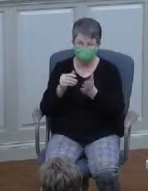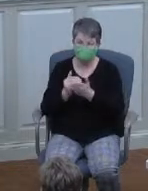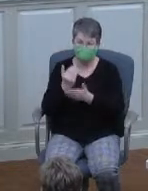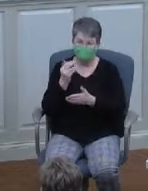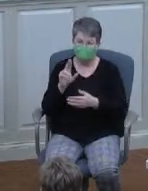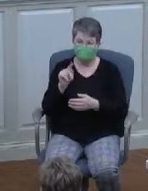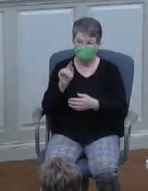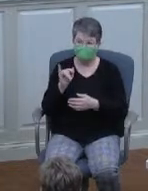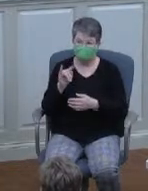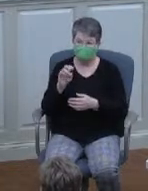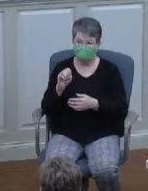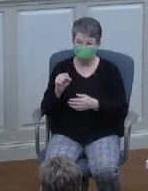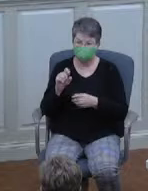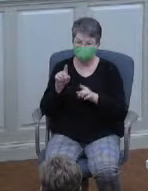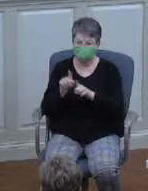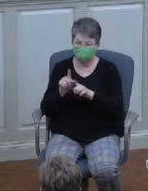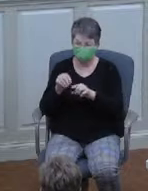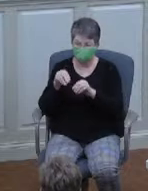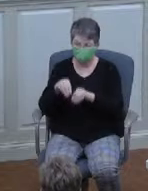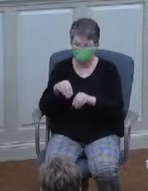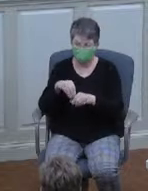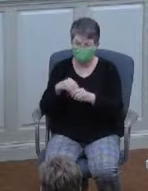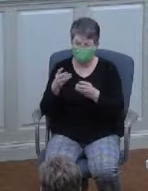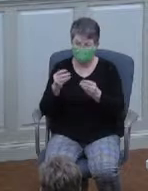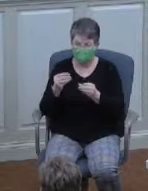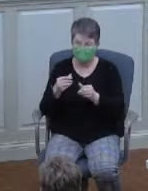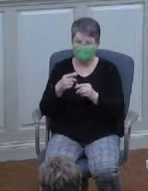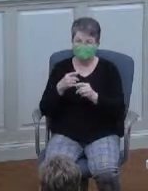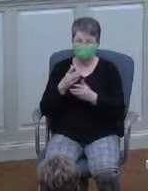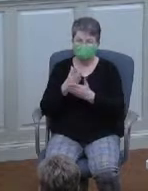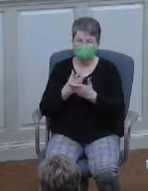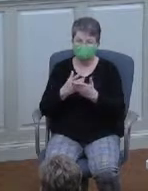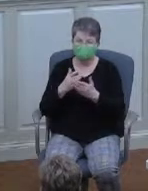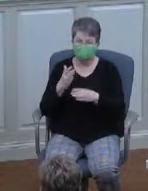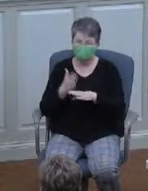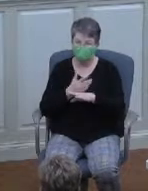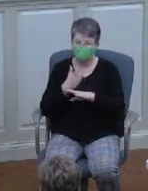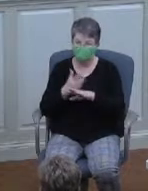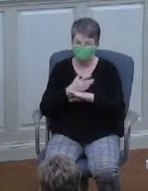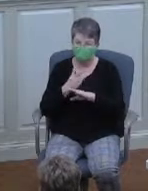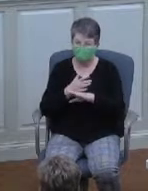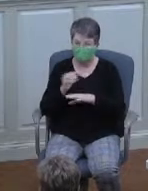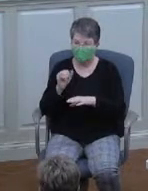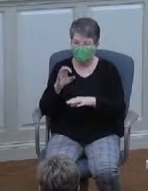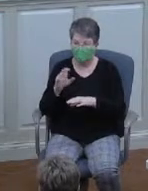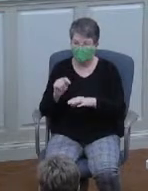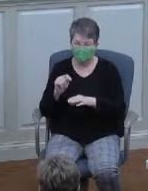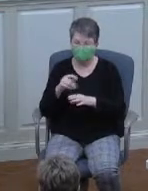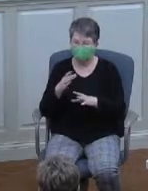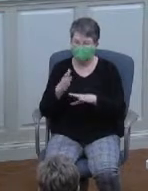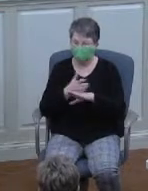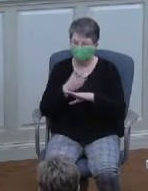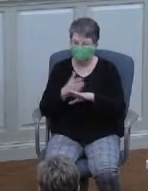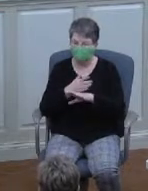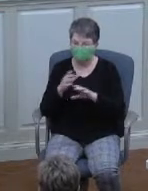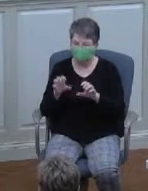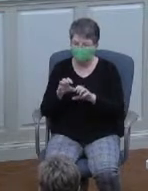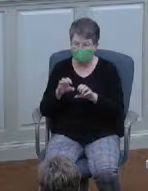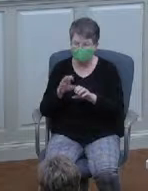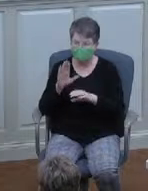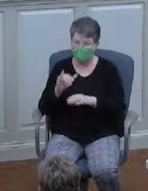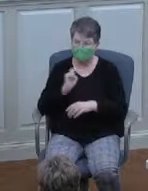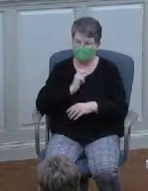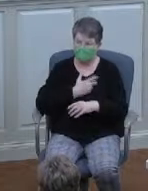in the ground and inspecting some of the rehab work that's done by either us or outside entities in the city and